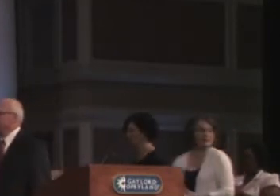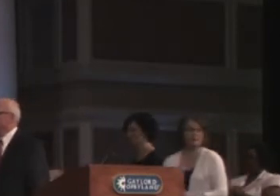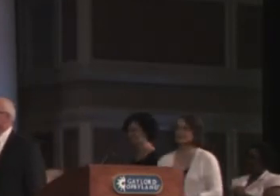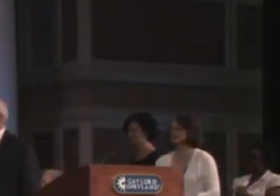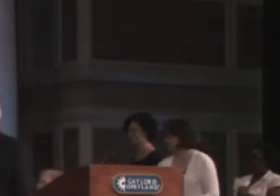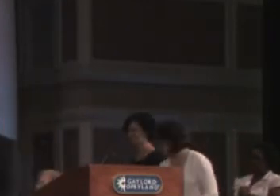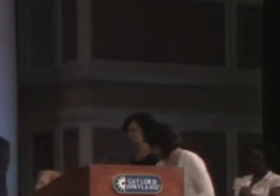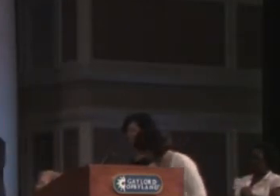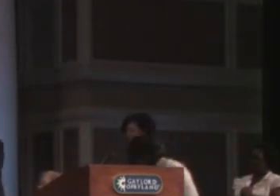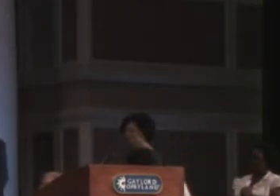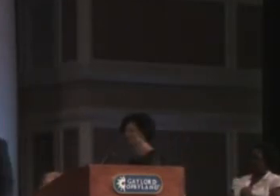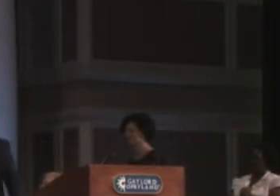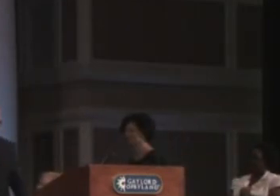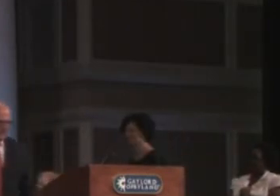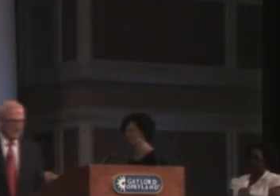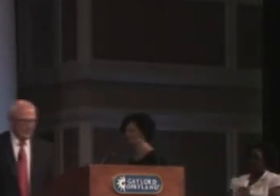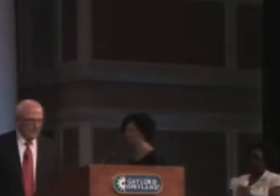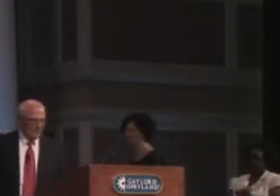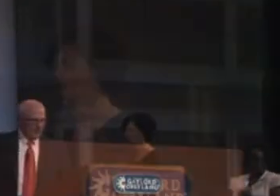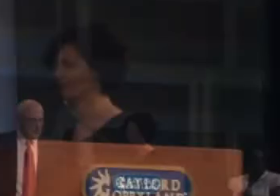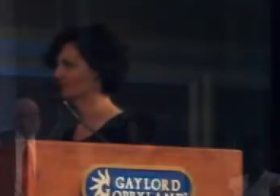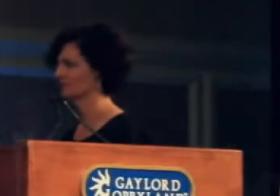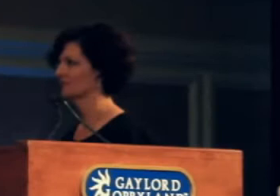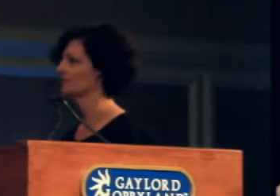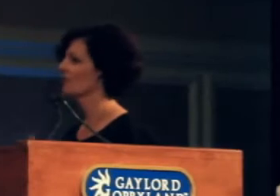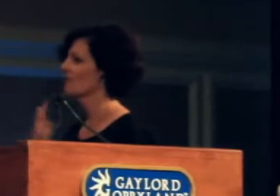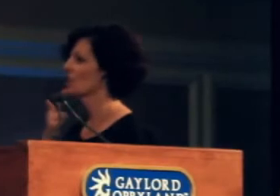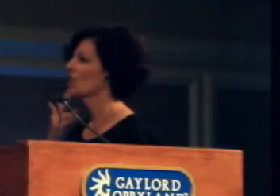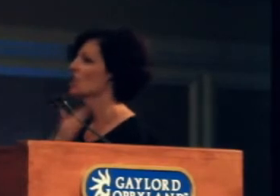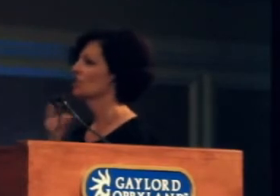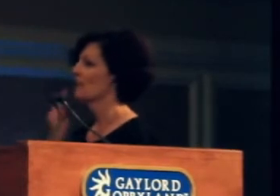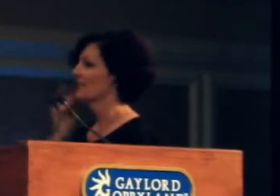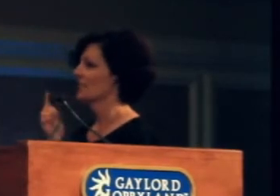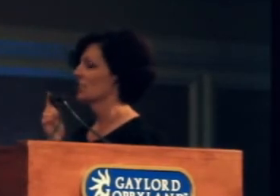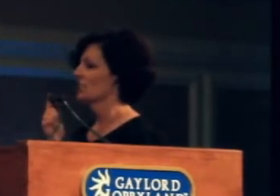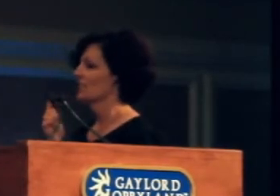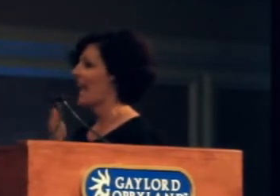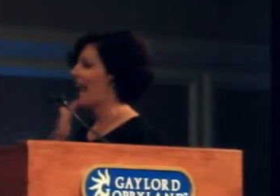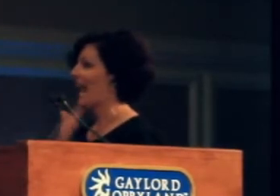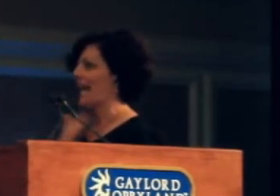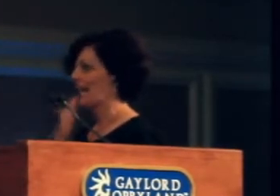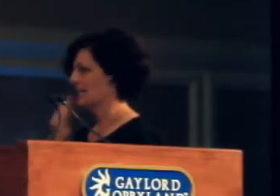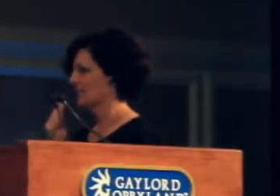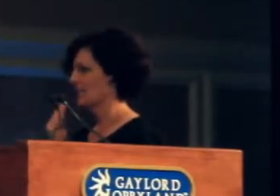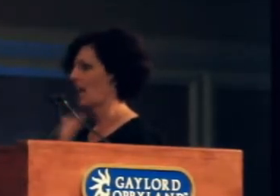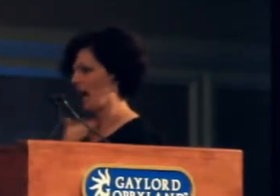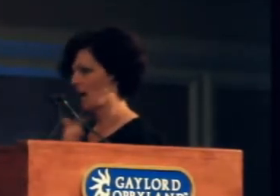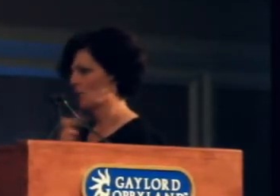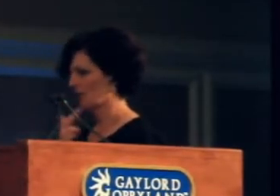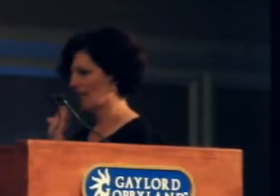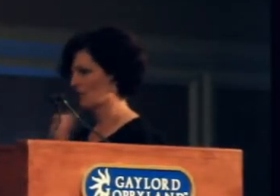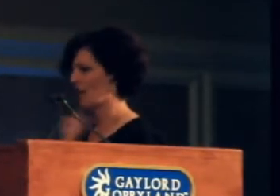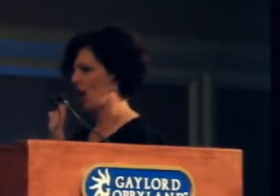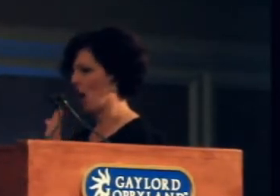Hi, James. Come stand next to me. James Neal is 18, and I'm gonna get this right, I promise. I promise. He lives